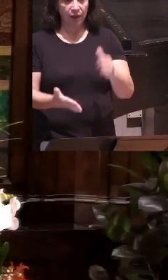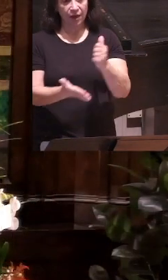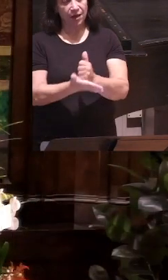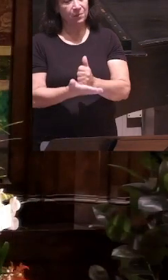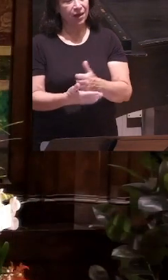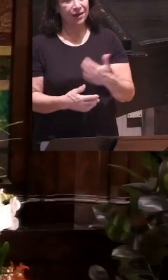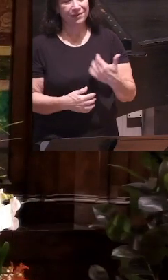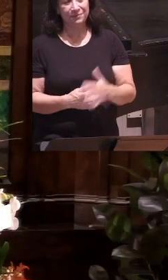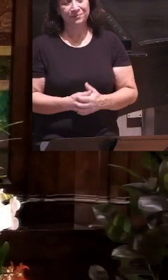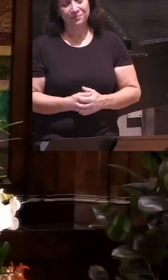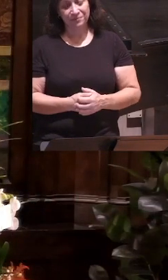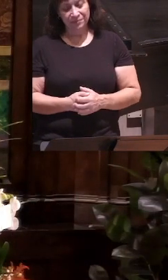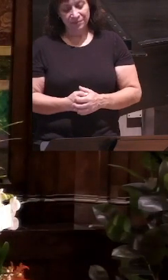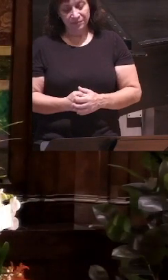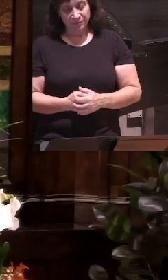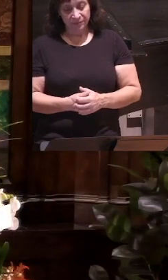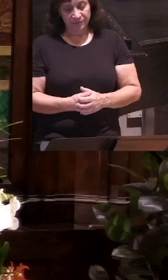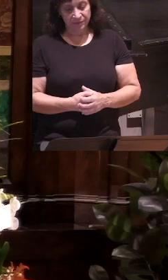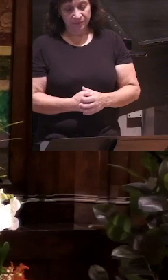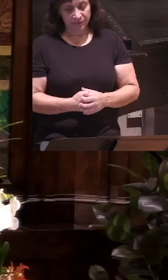Amen.